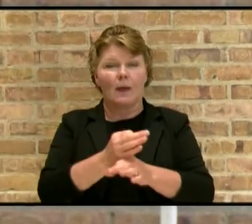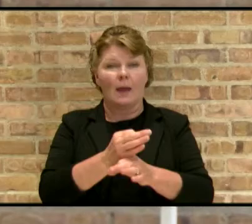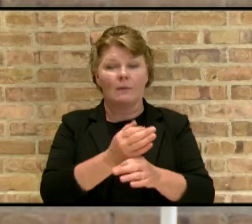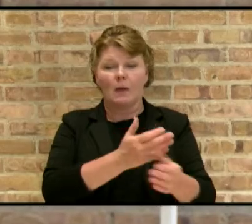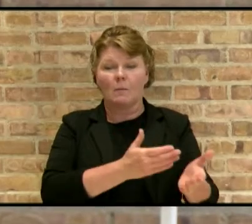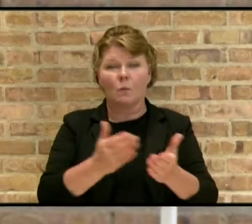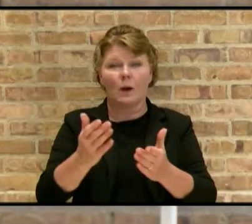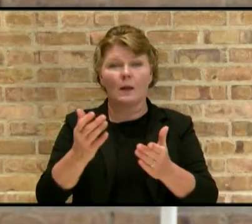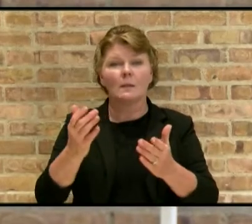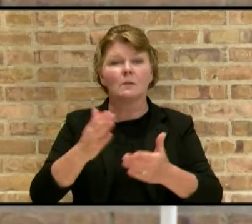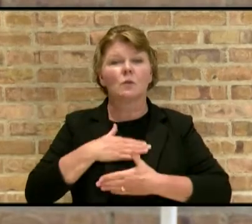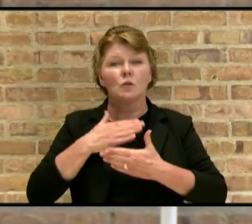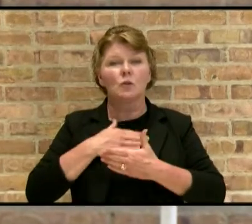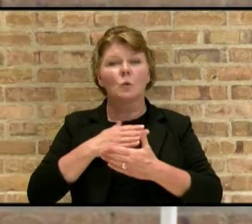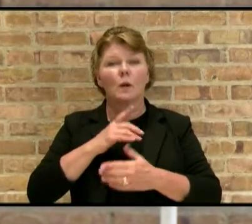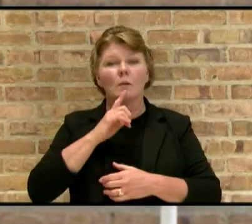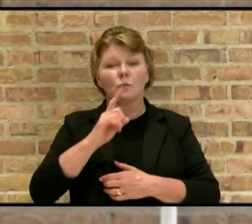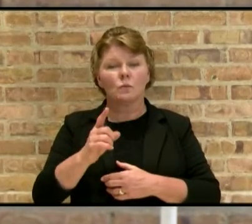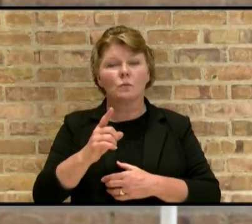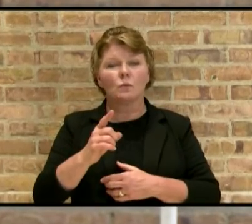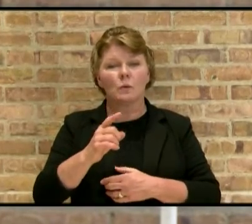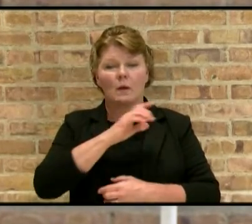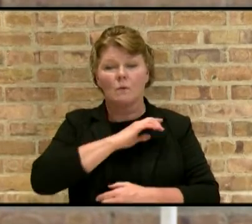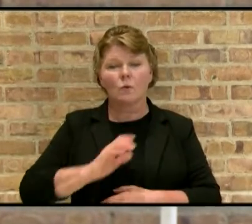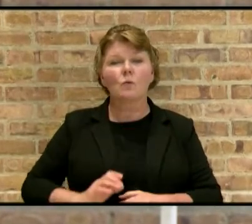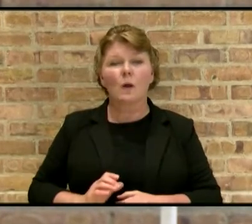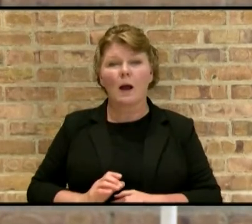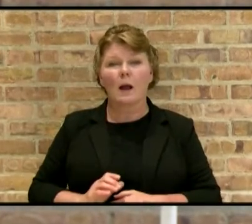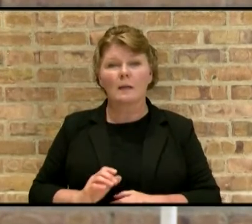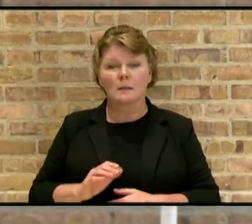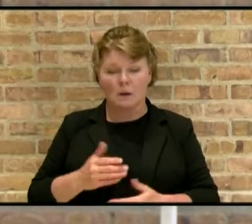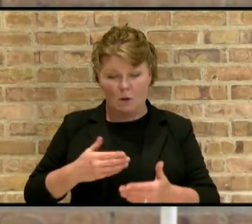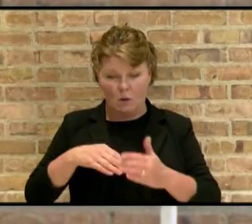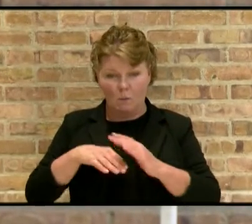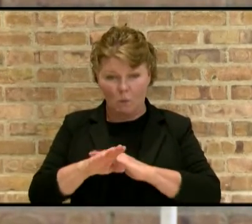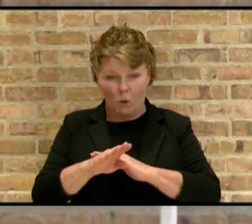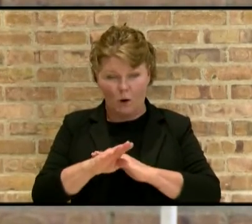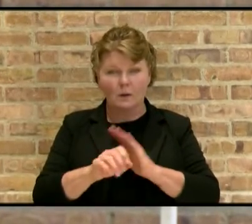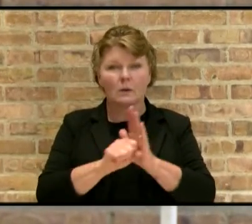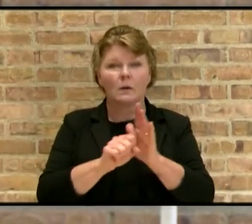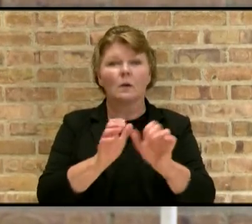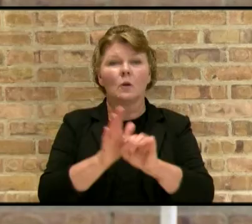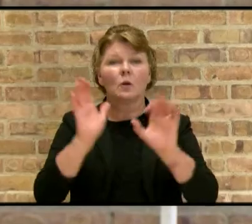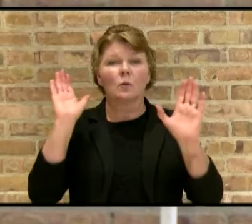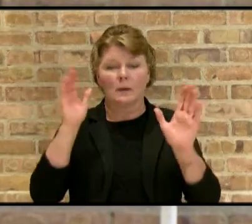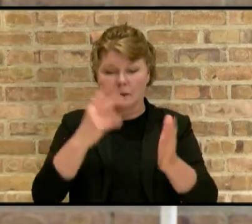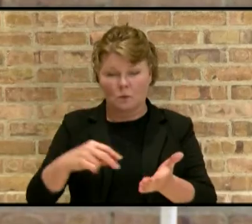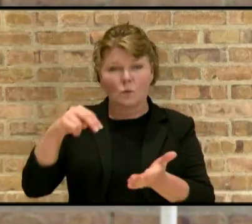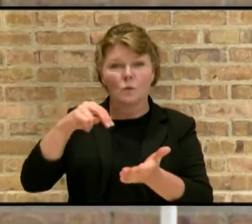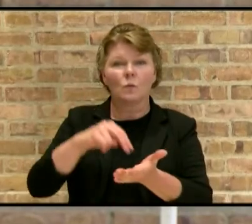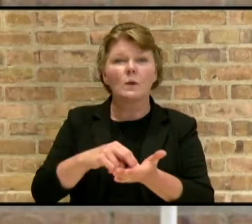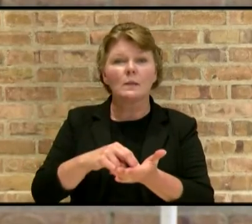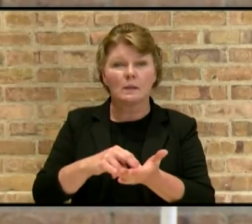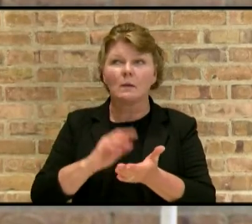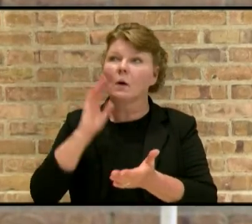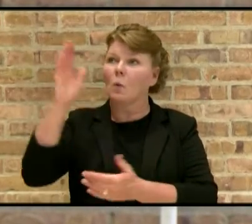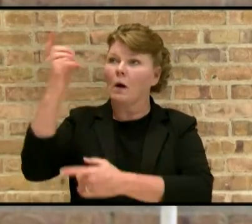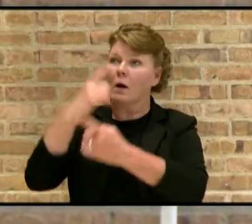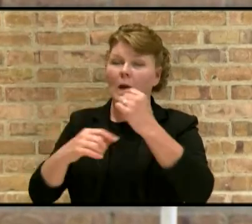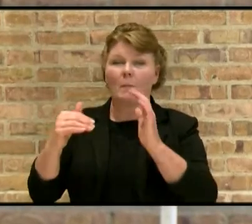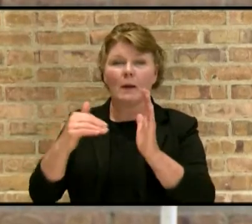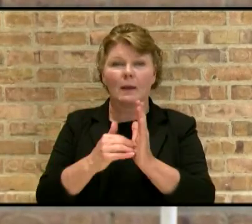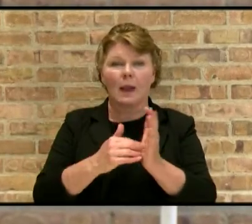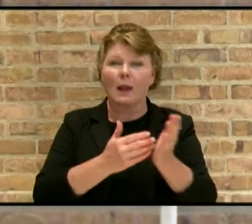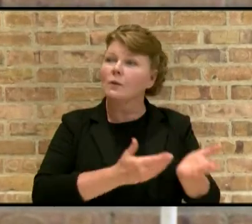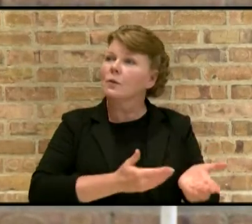and the certainty of our Christ who is born, Christ who was crucified, Christ who is risen, and Christ who will come again to